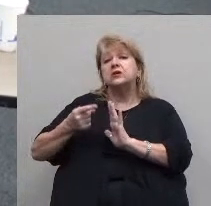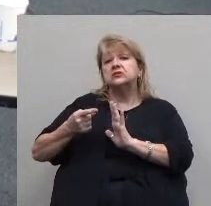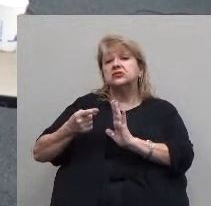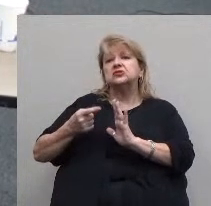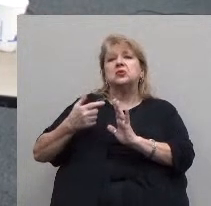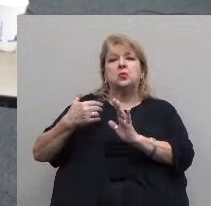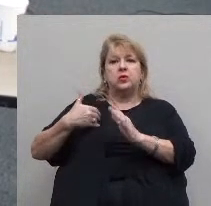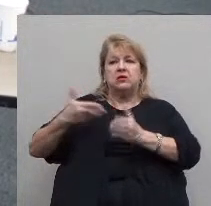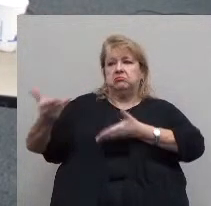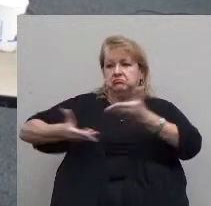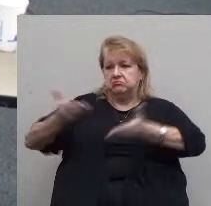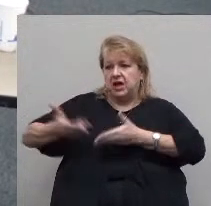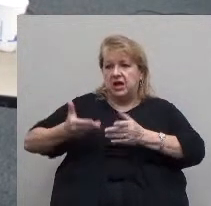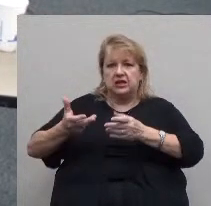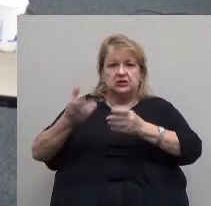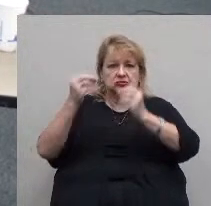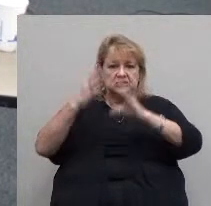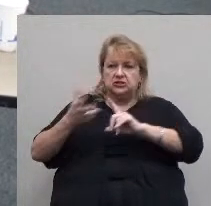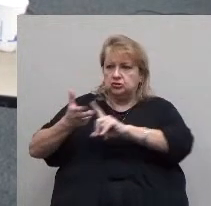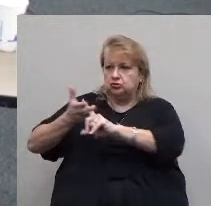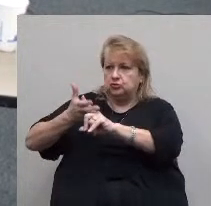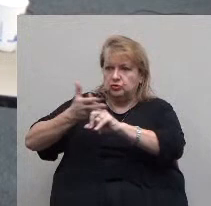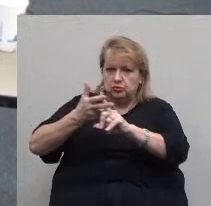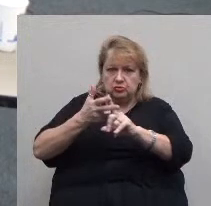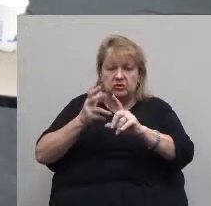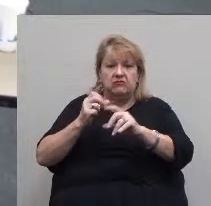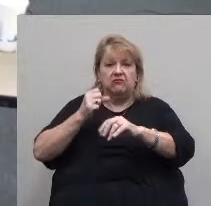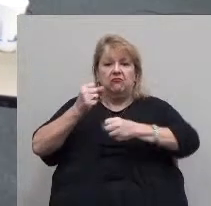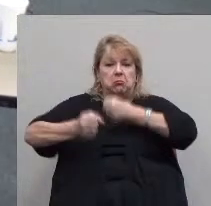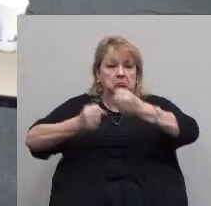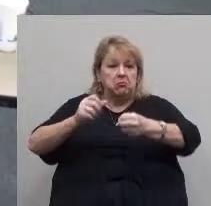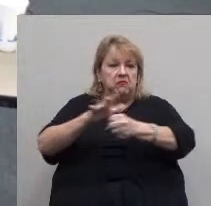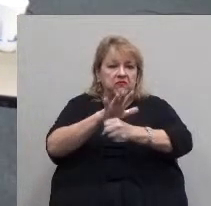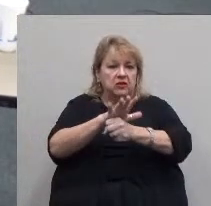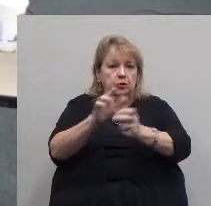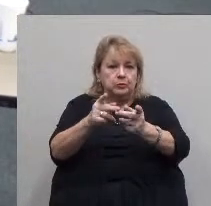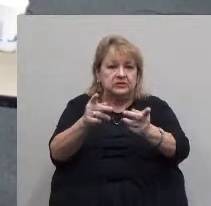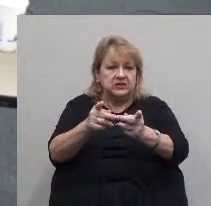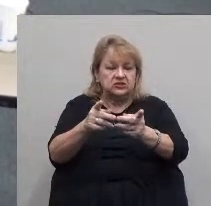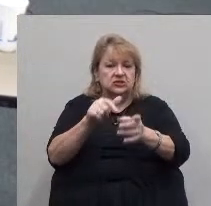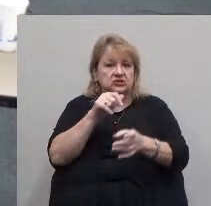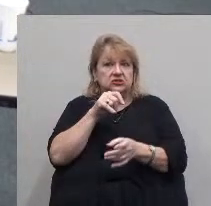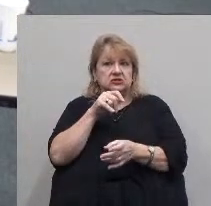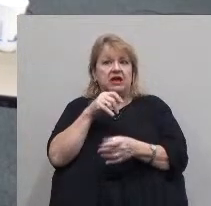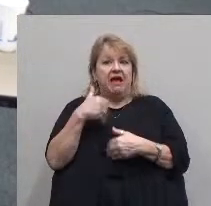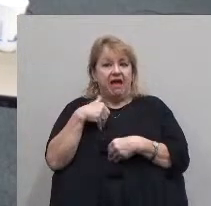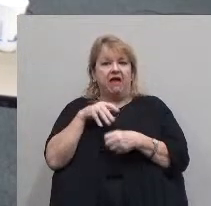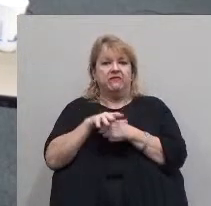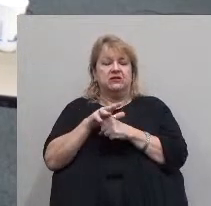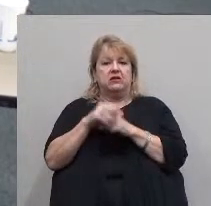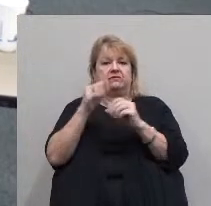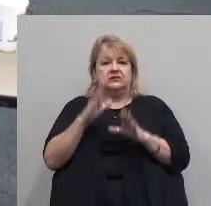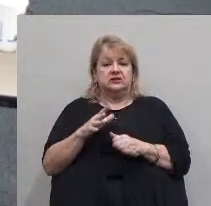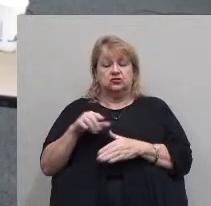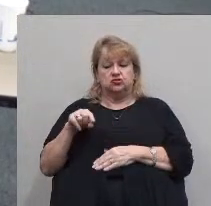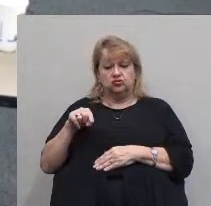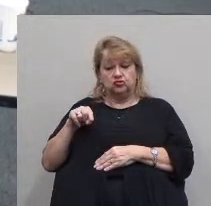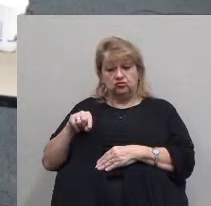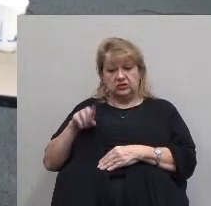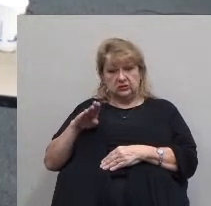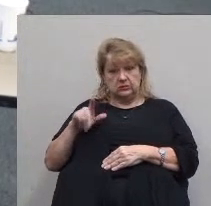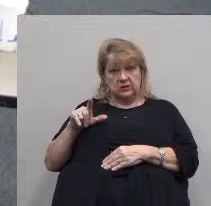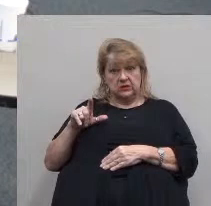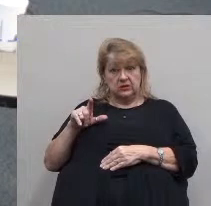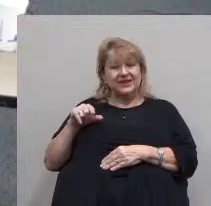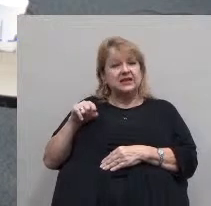guess I'm also asking, are legislators, are you hearing concerns from legislators that we are reducing the requirements